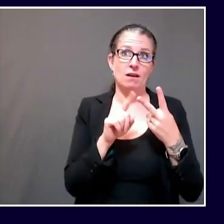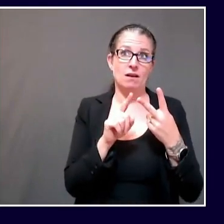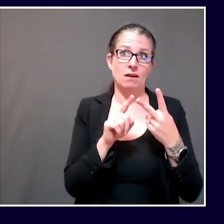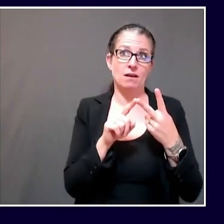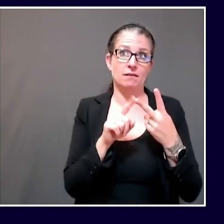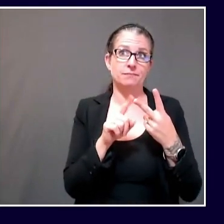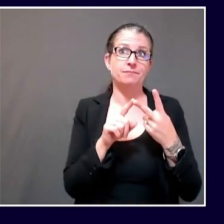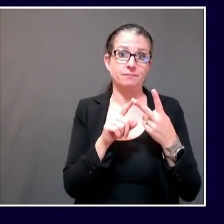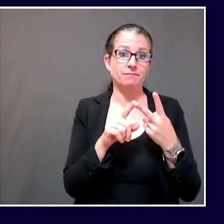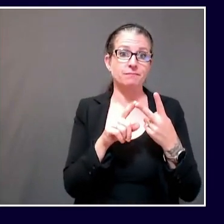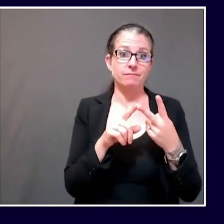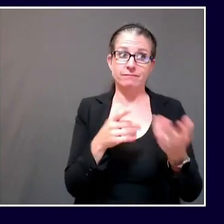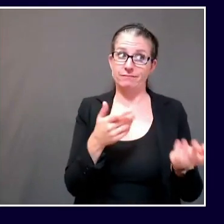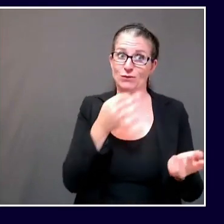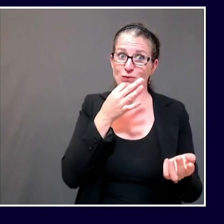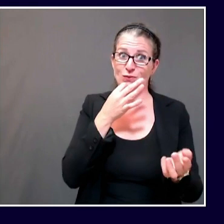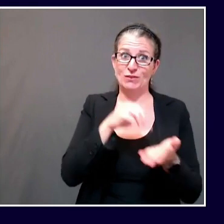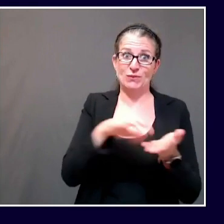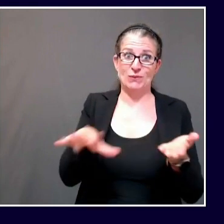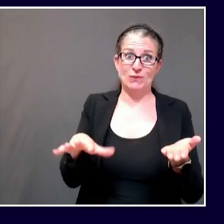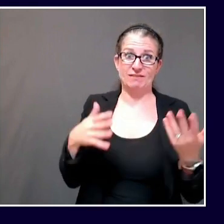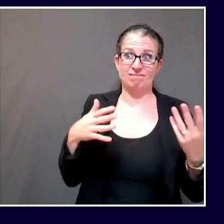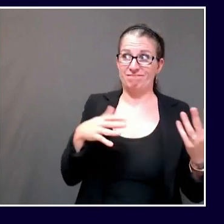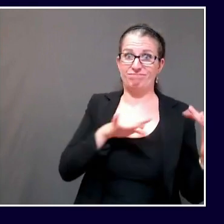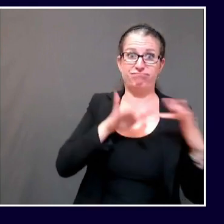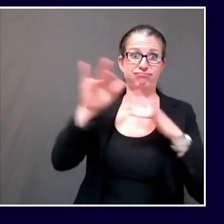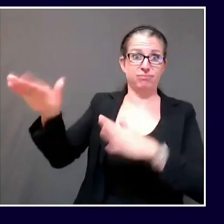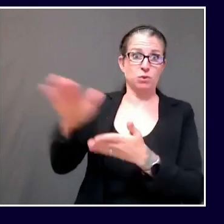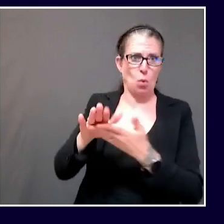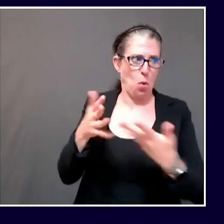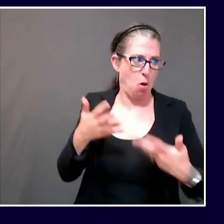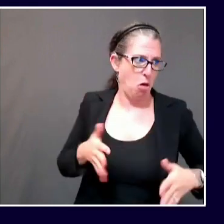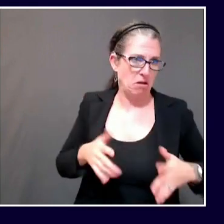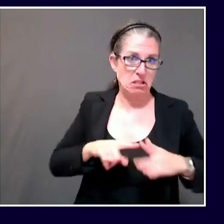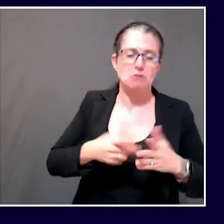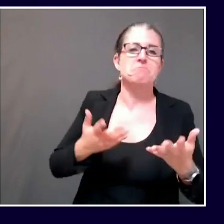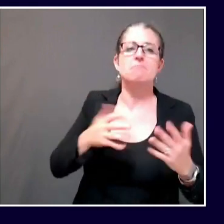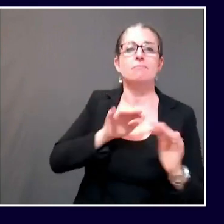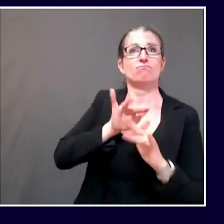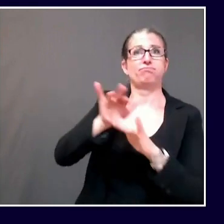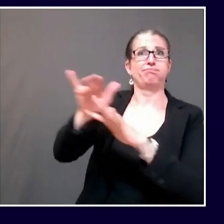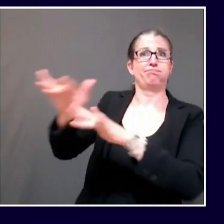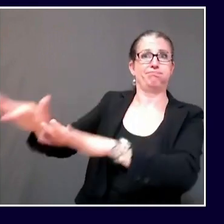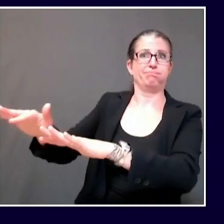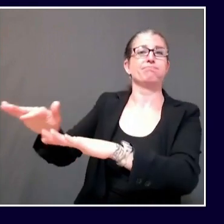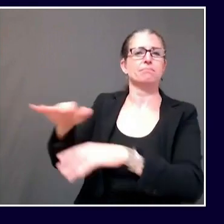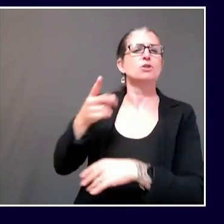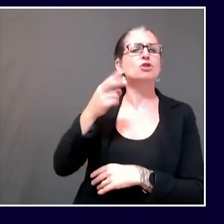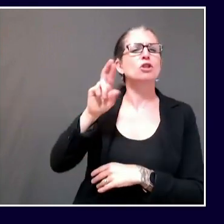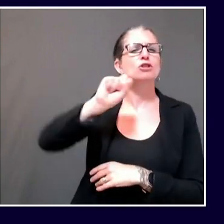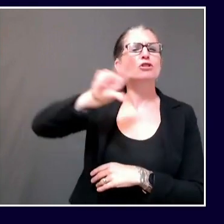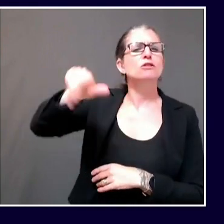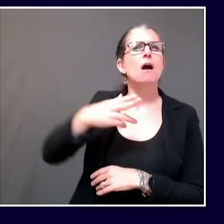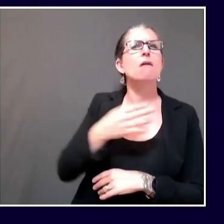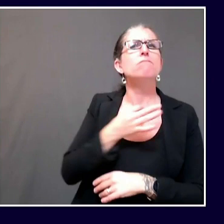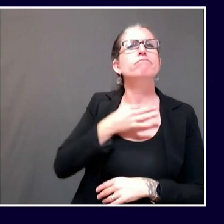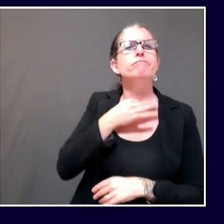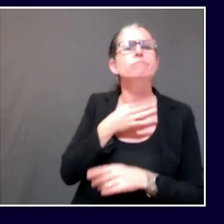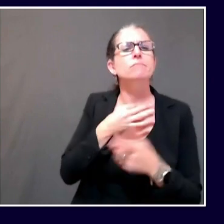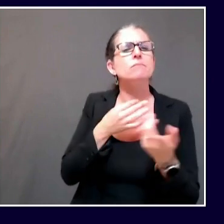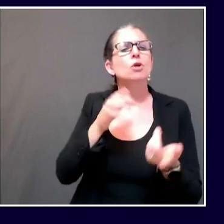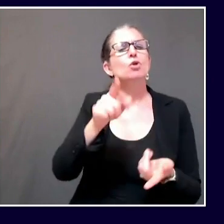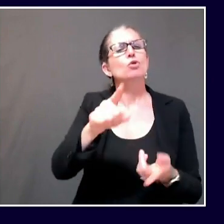to school, what would you say directly to students about going back to school, about any feelings they may have,